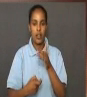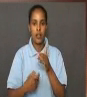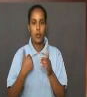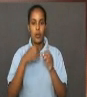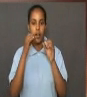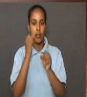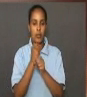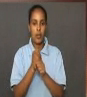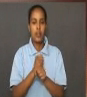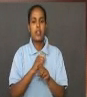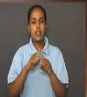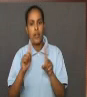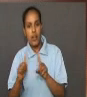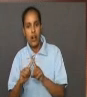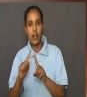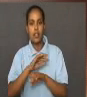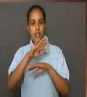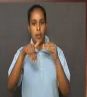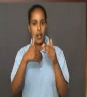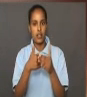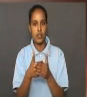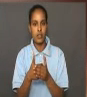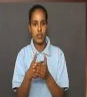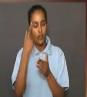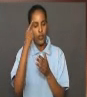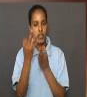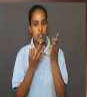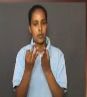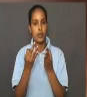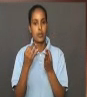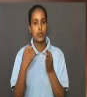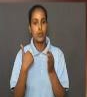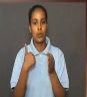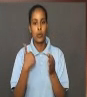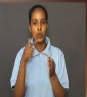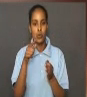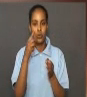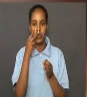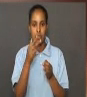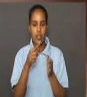we can make several summarizations for the expression you see here.